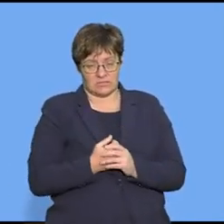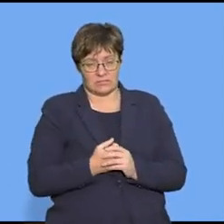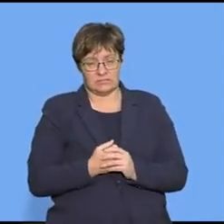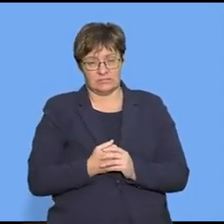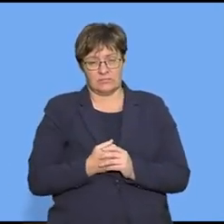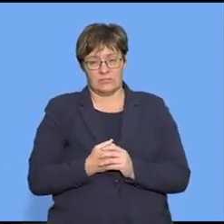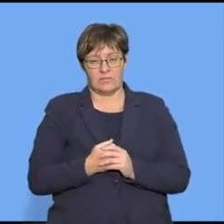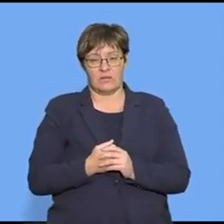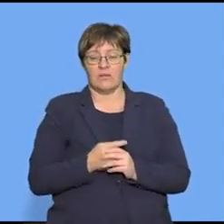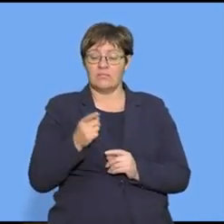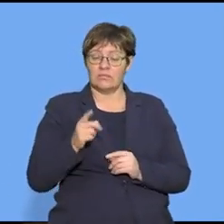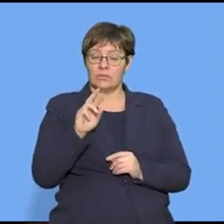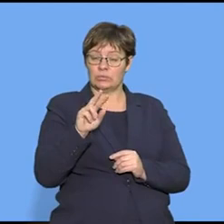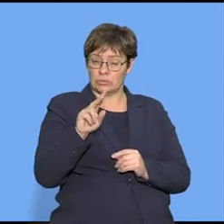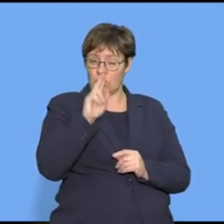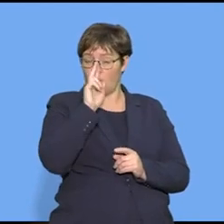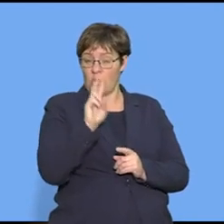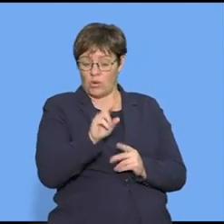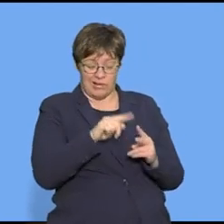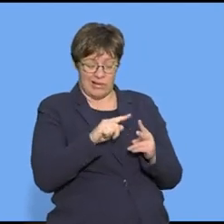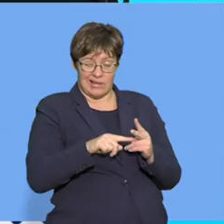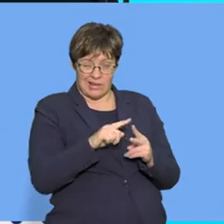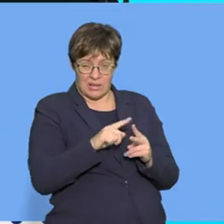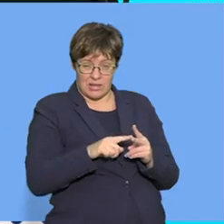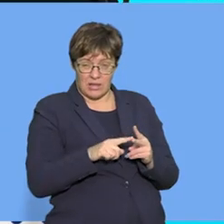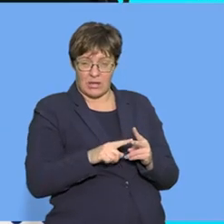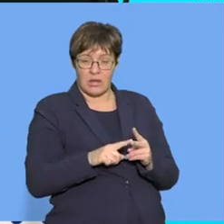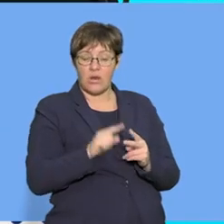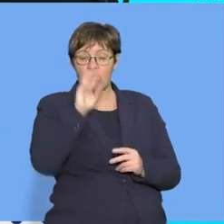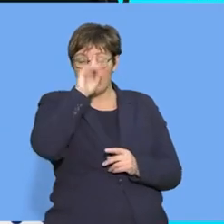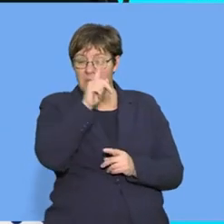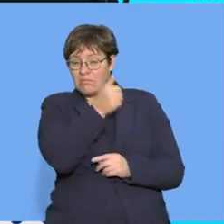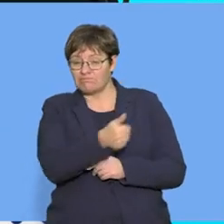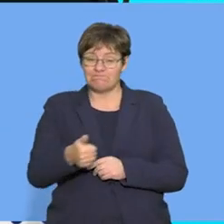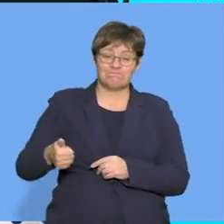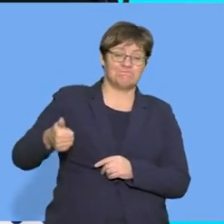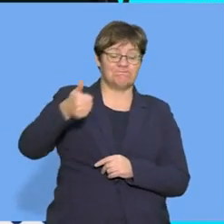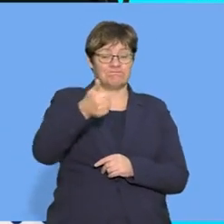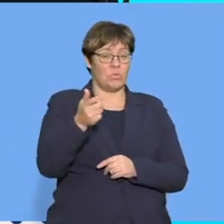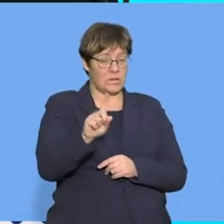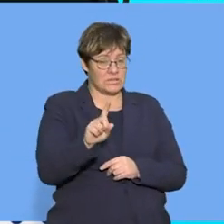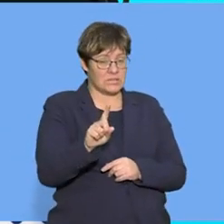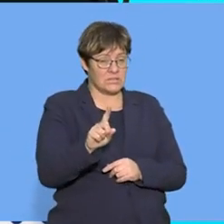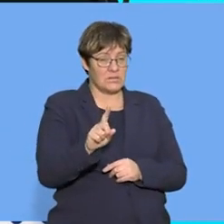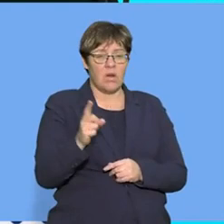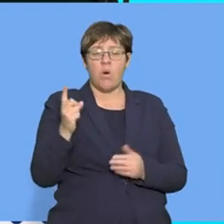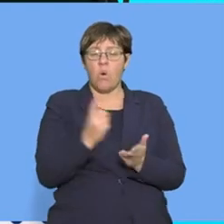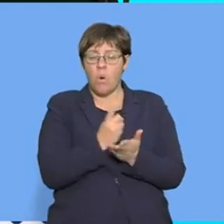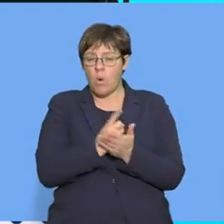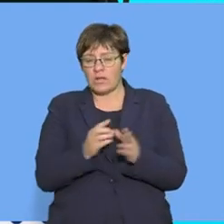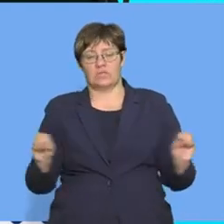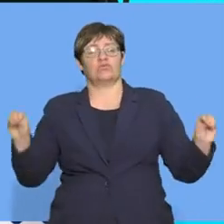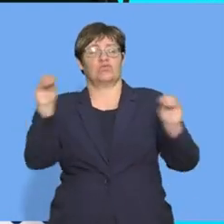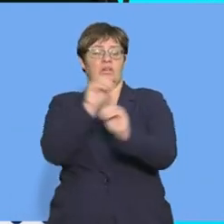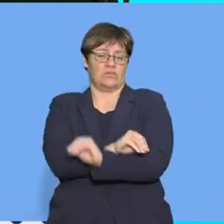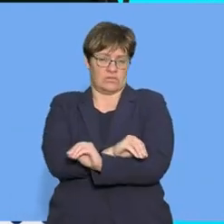with these two things that we've looked at, just remember the main thing here is to always interchange. By